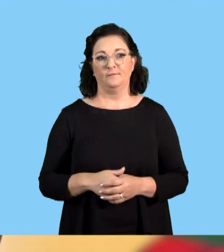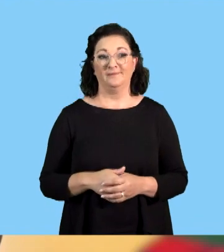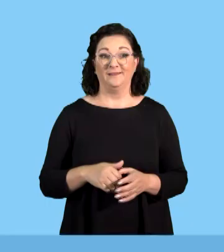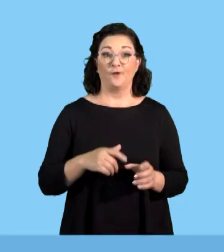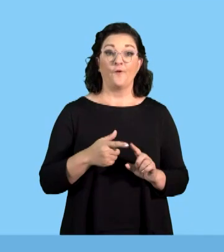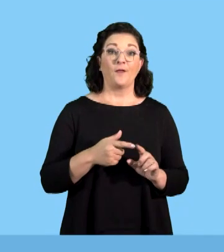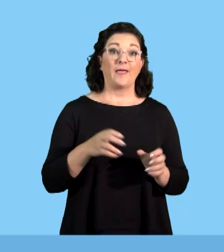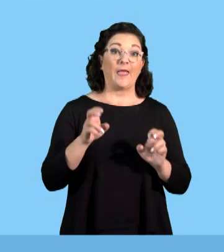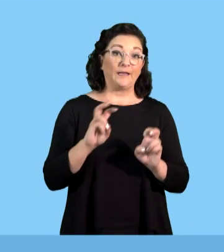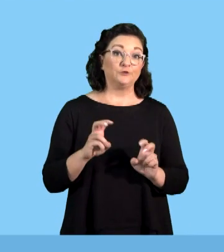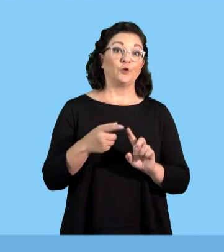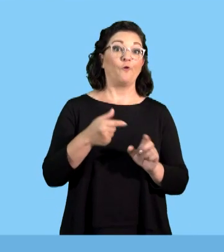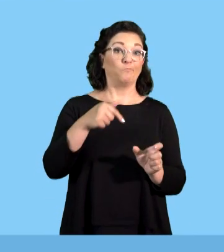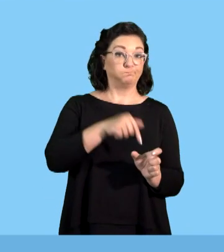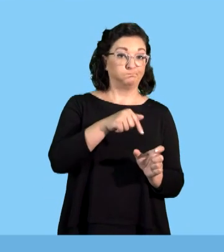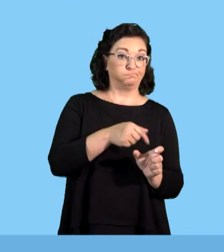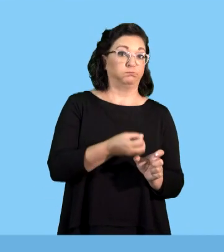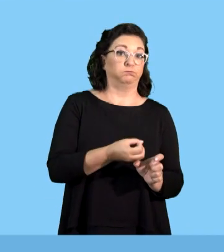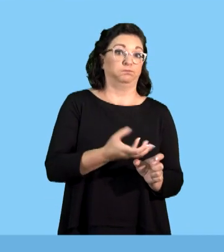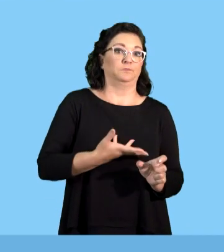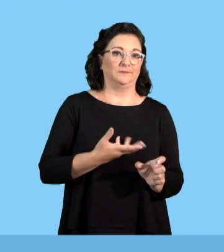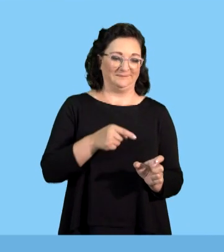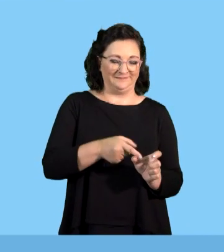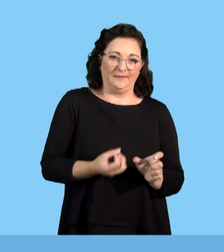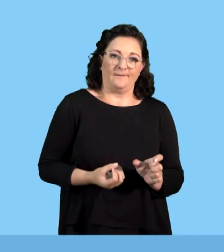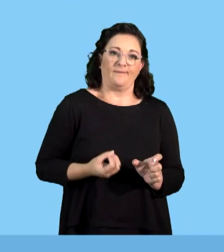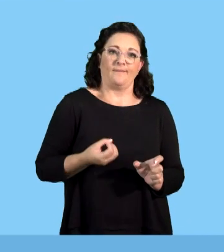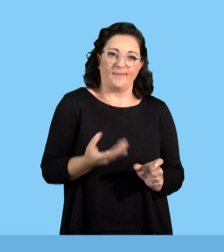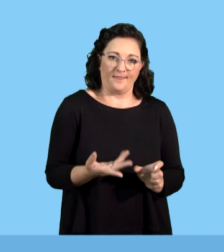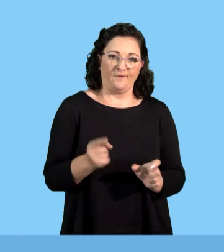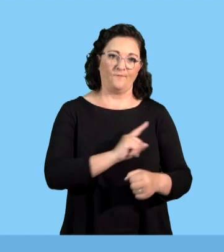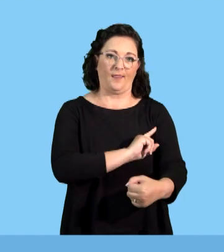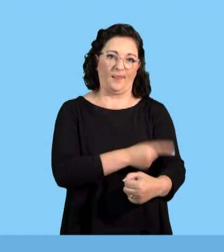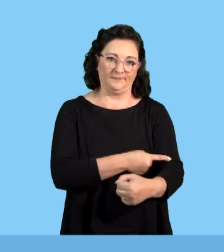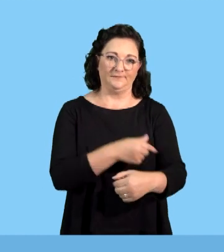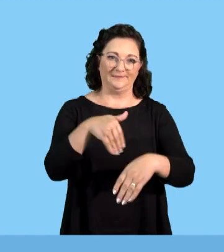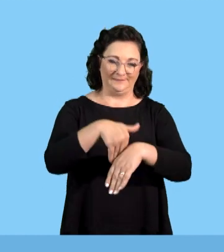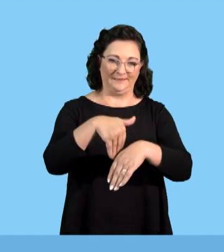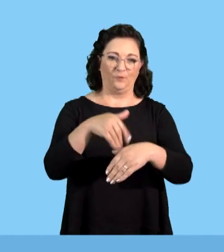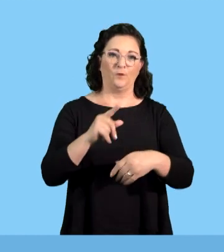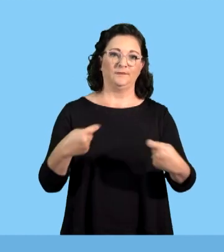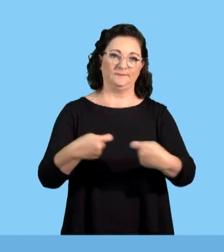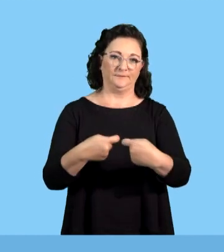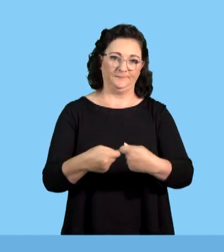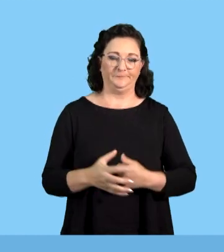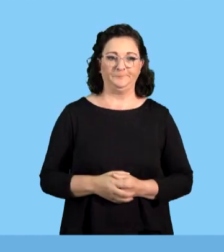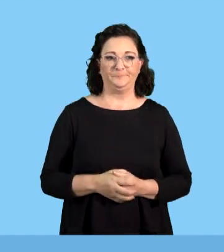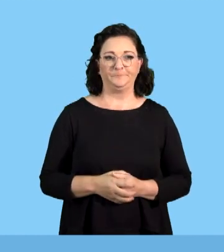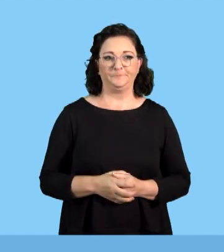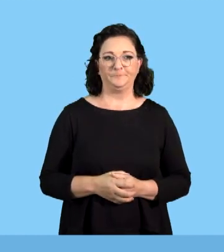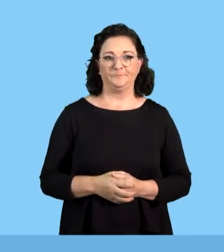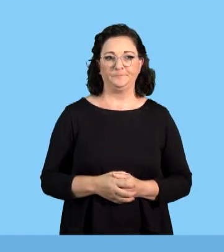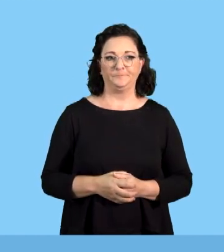the source of energy to the electric circuit. So basically they supply the energy into the electric circuit. Now